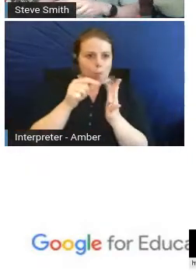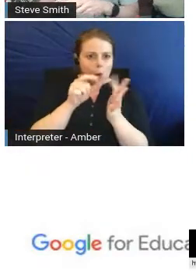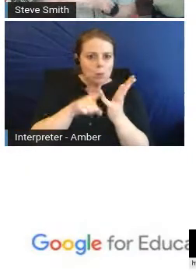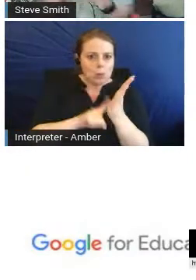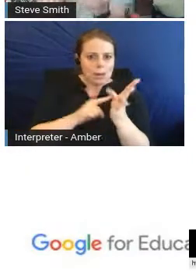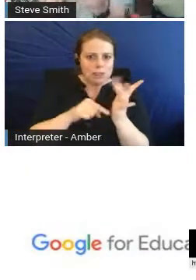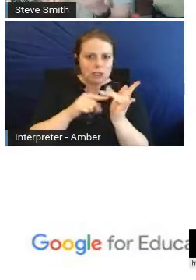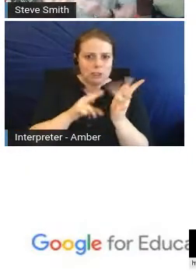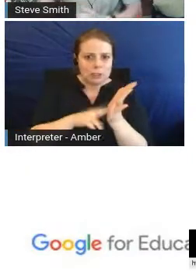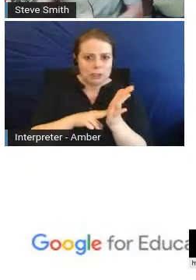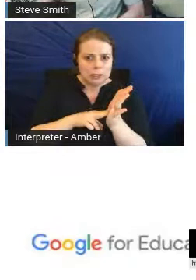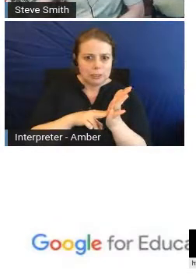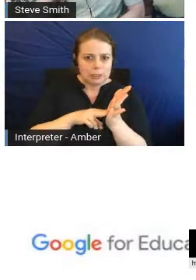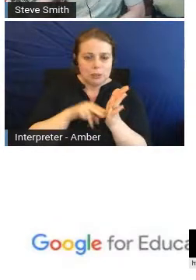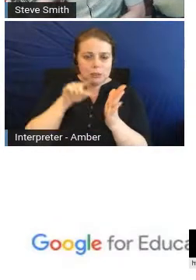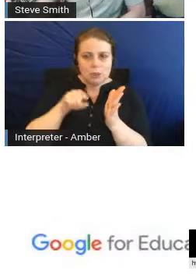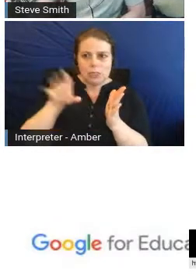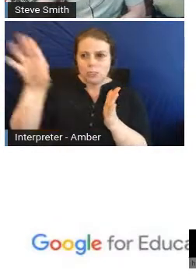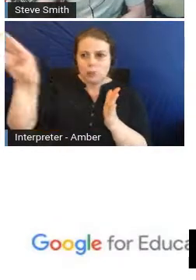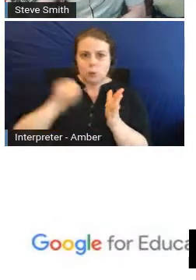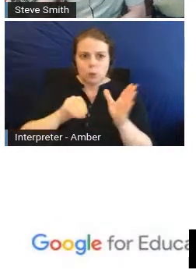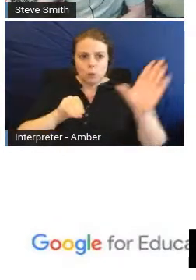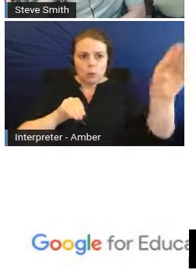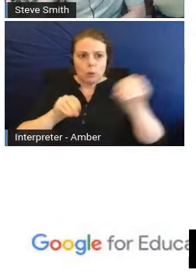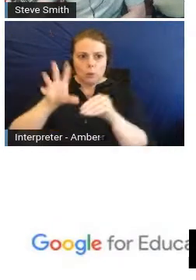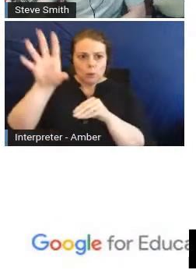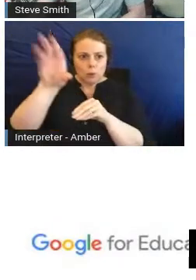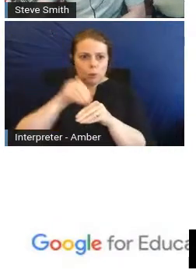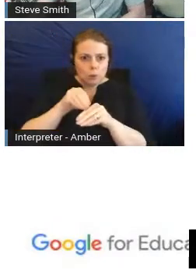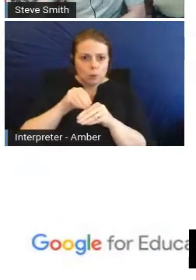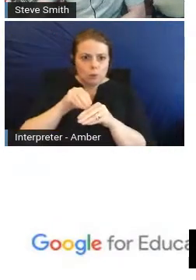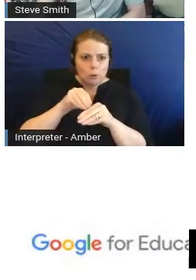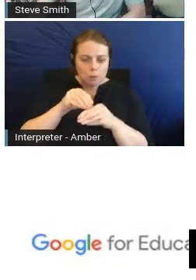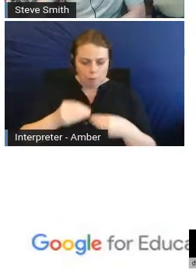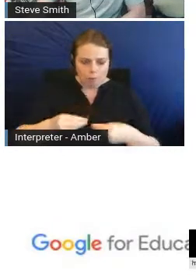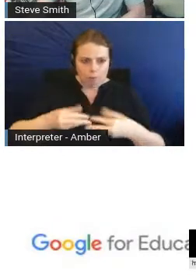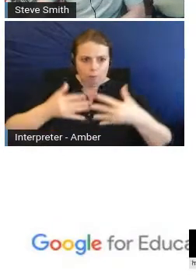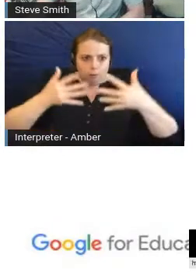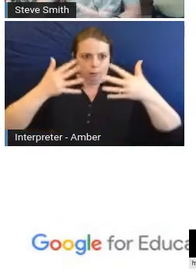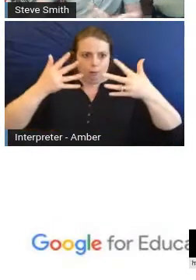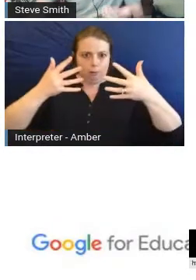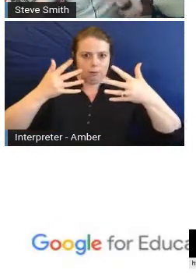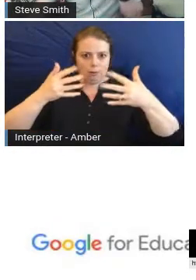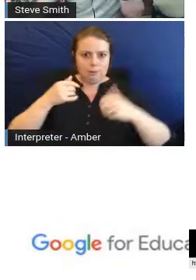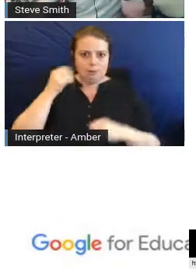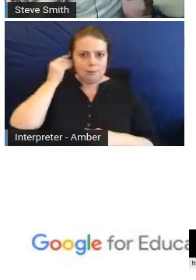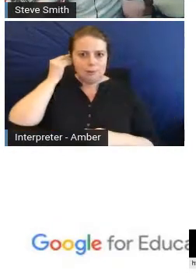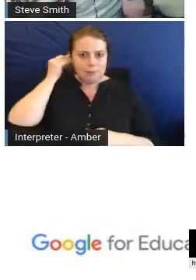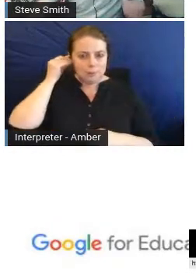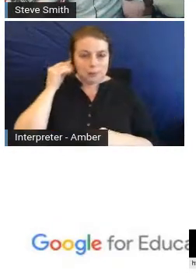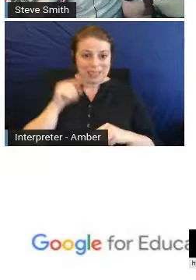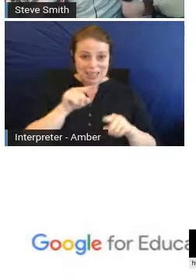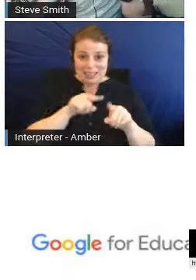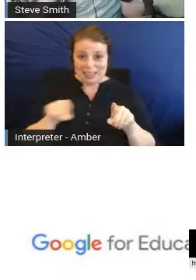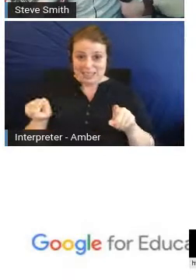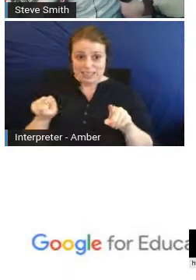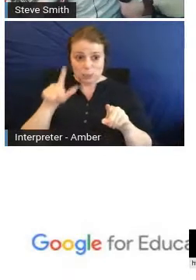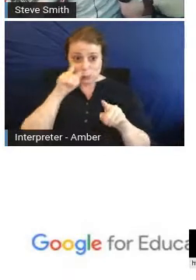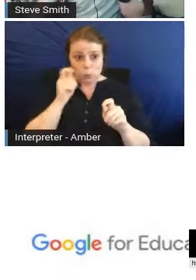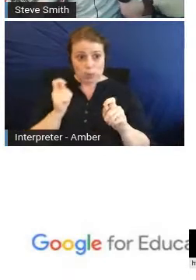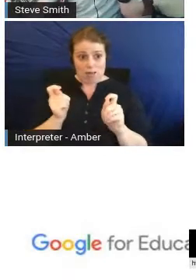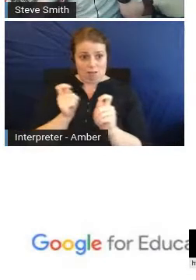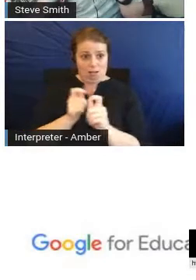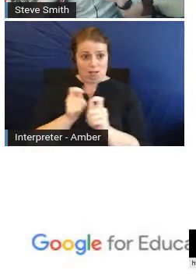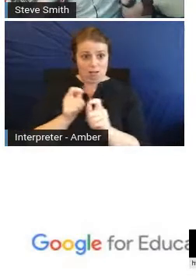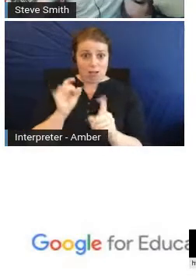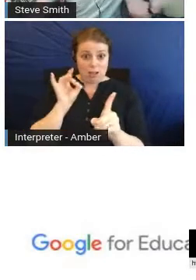sets and visualizing it. And each of these little pieces here are customizable. So